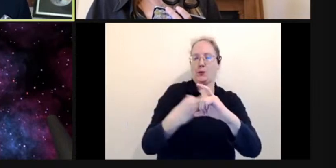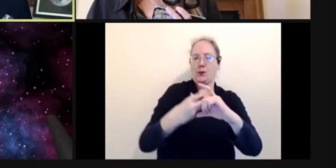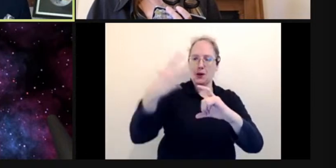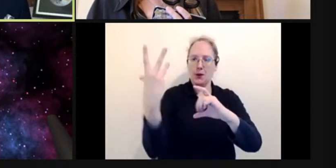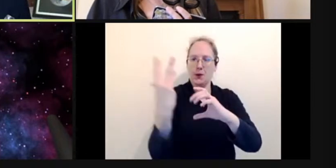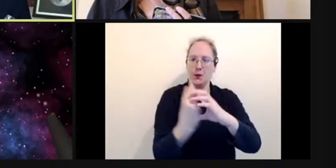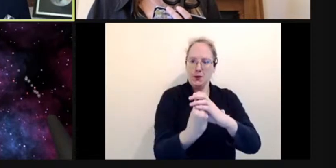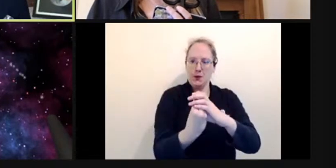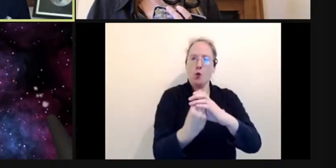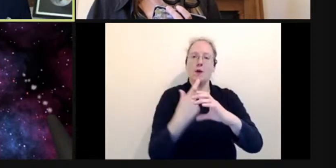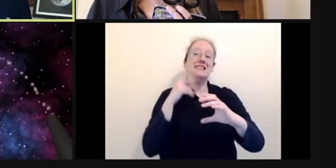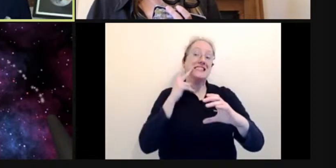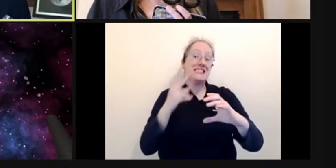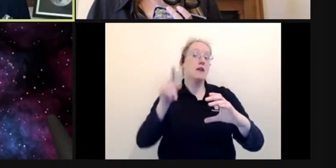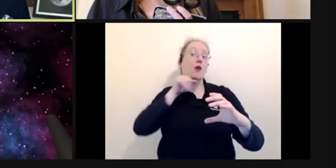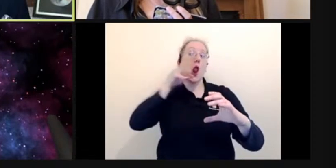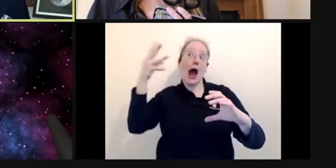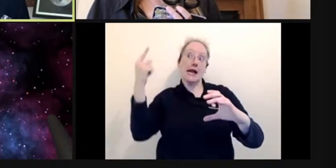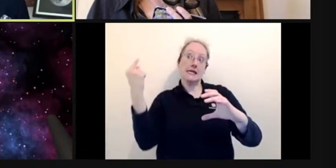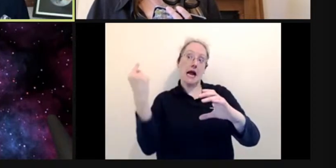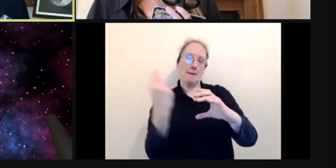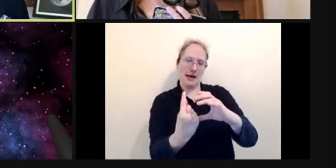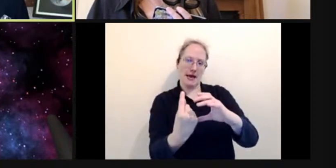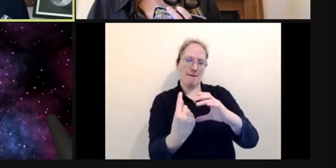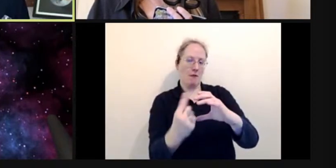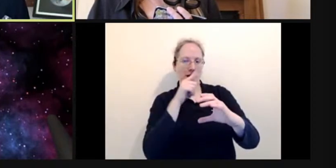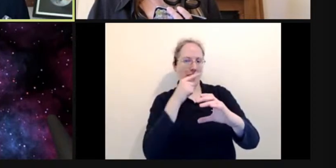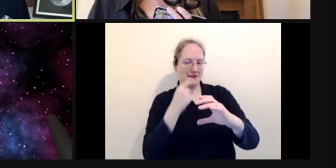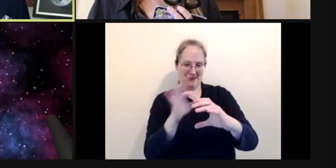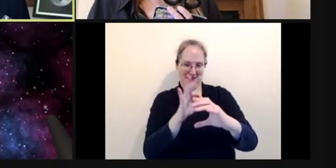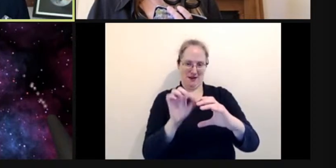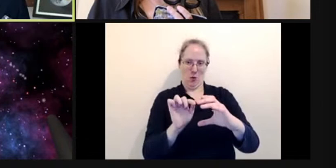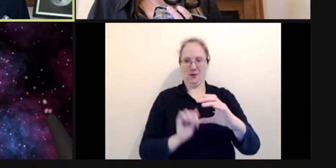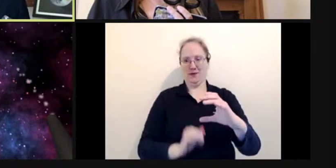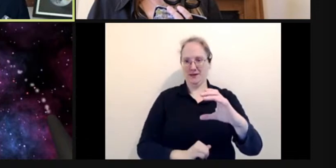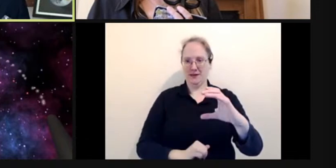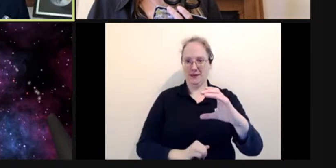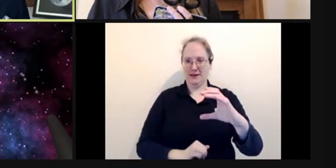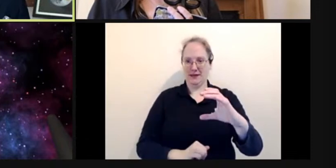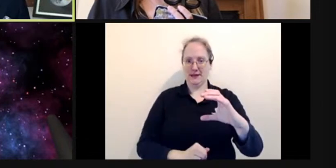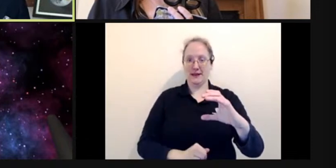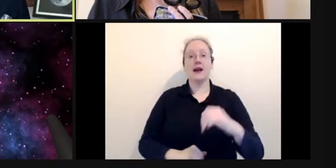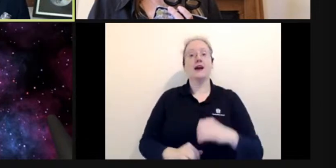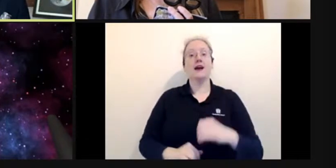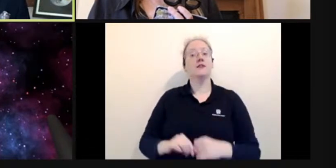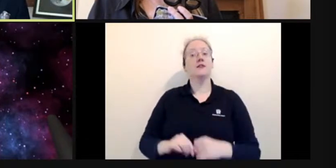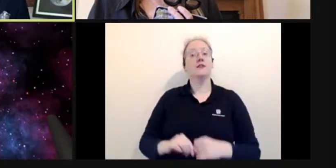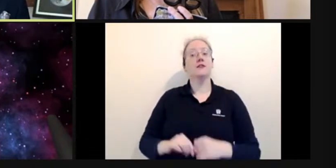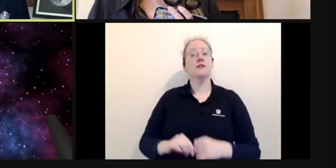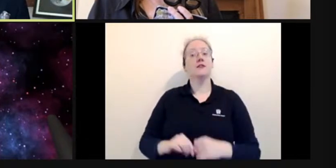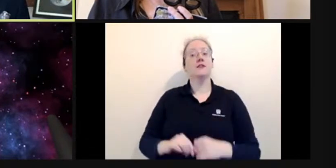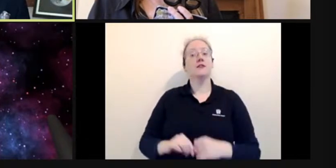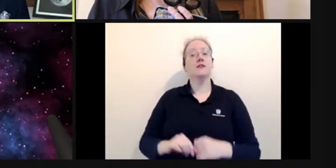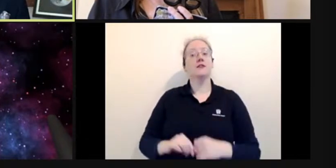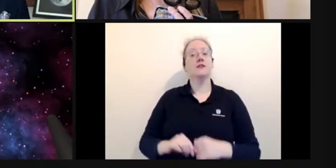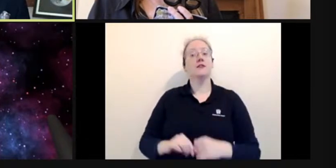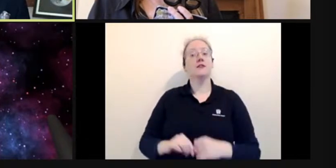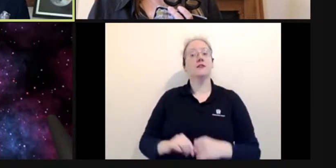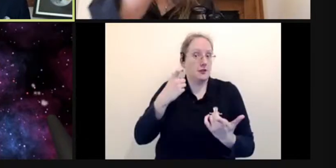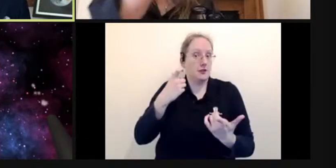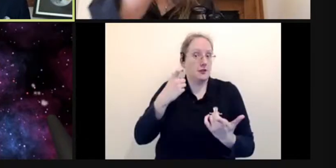extraordinary recent inventions in science, and that is the gravitational wave